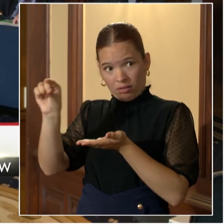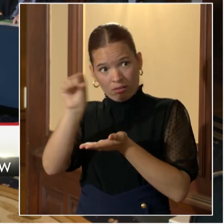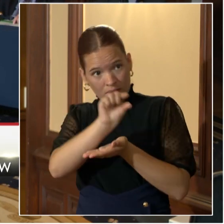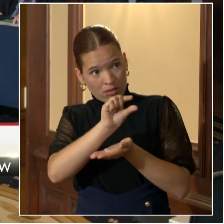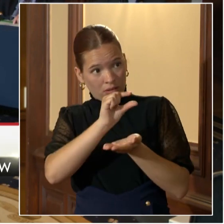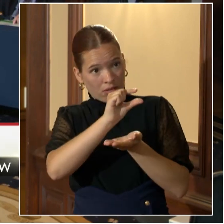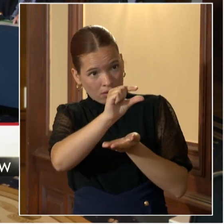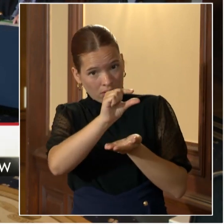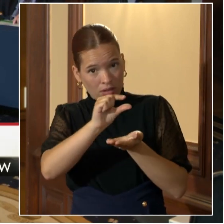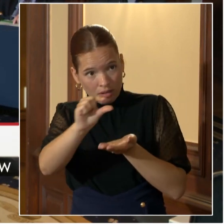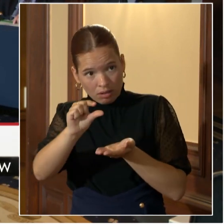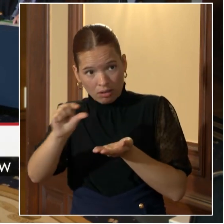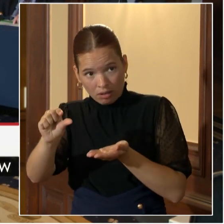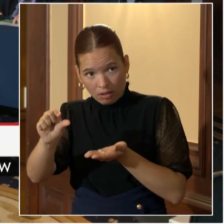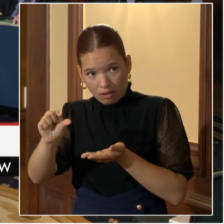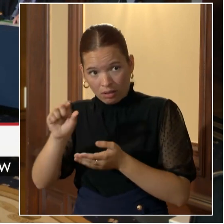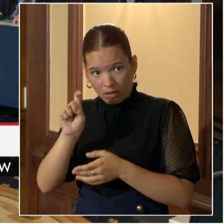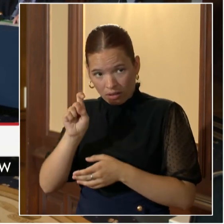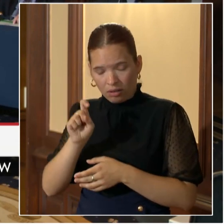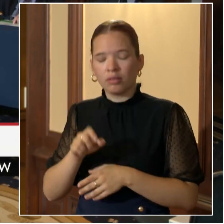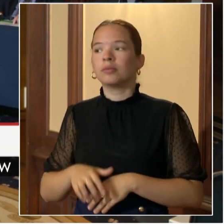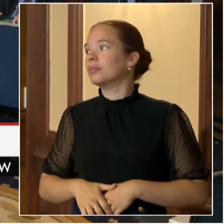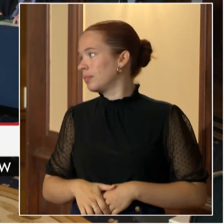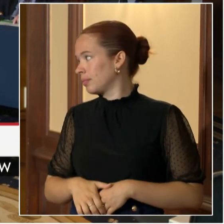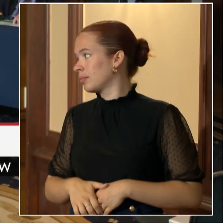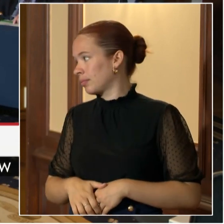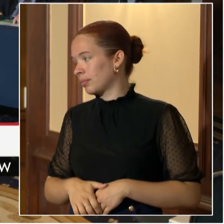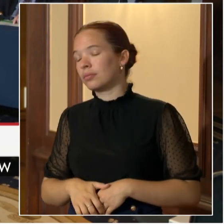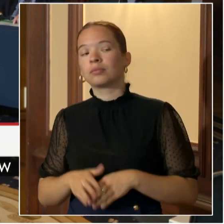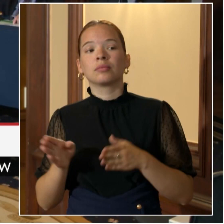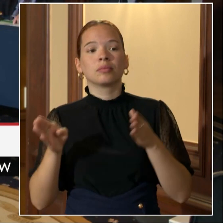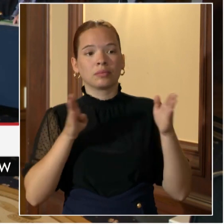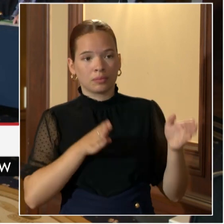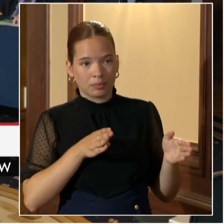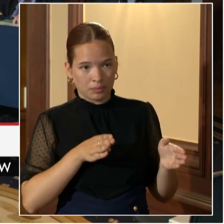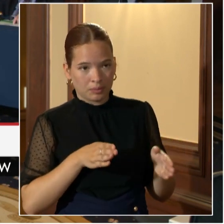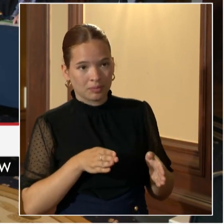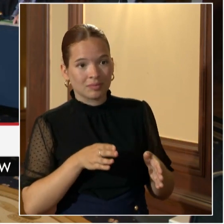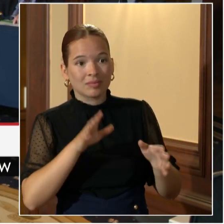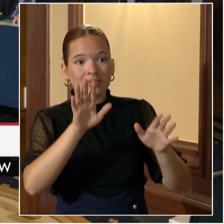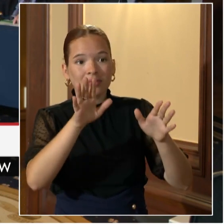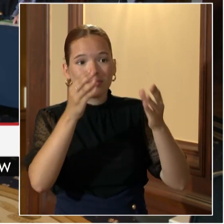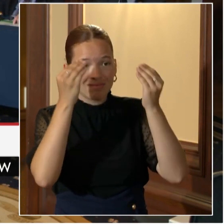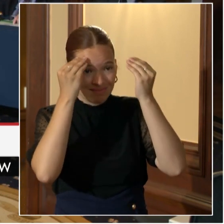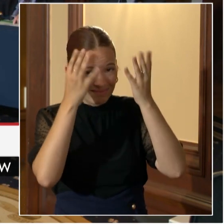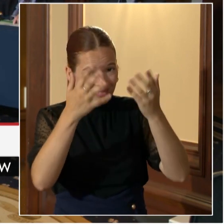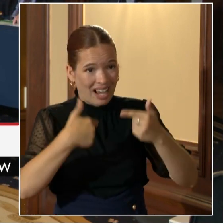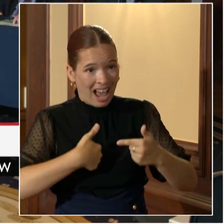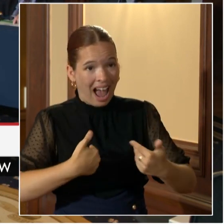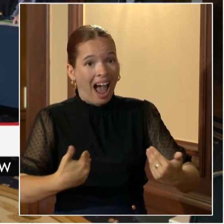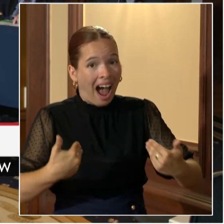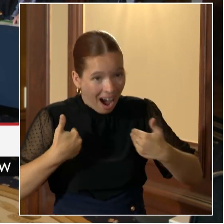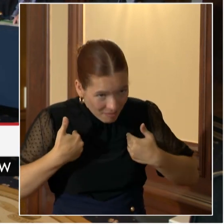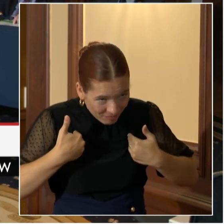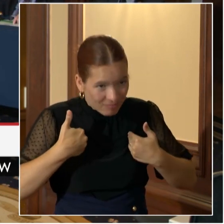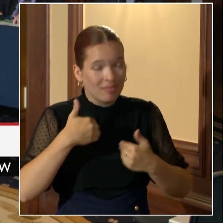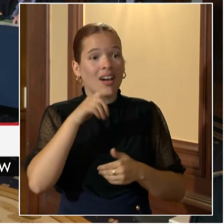card that has Senator Strauss's name on it. If you call her phone number and go to voicemail, it says Office of Senator Strauss.